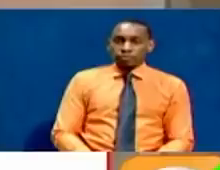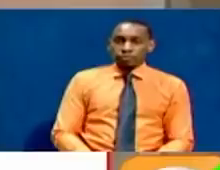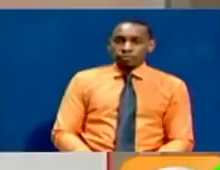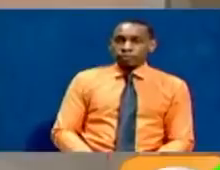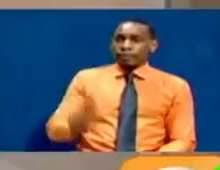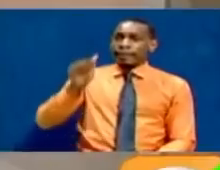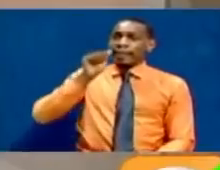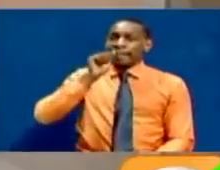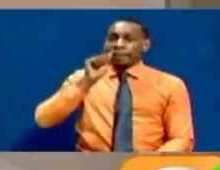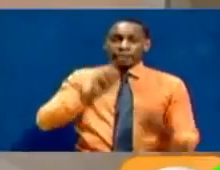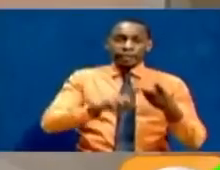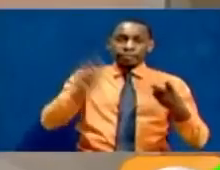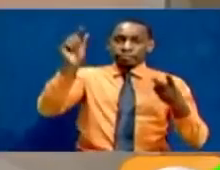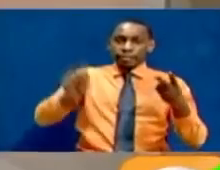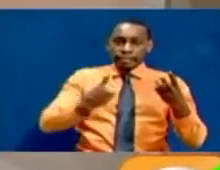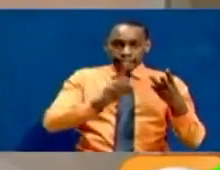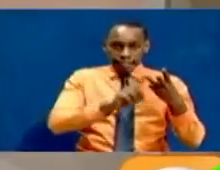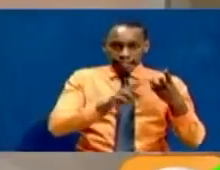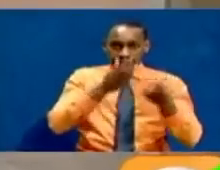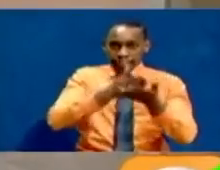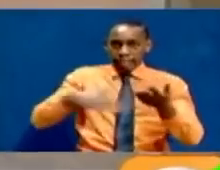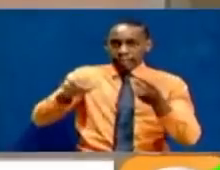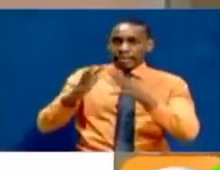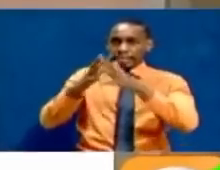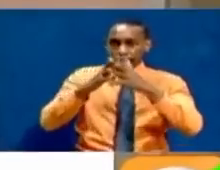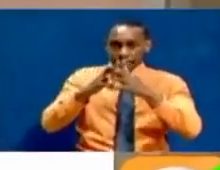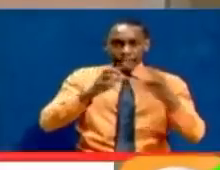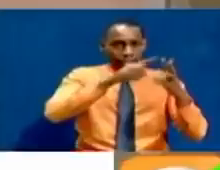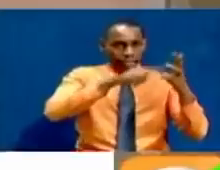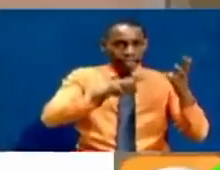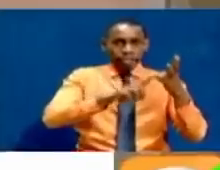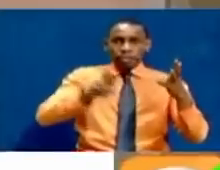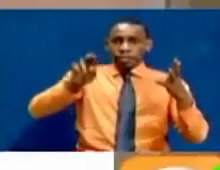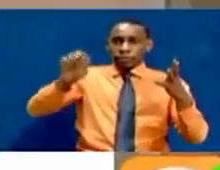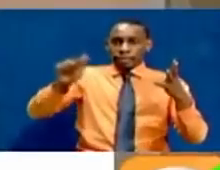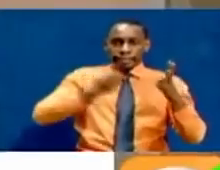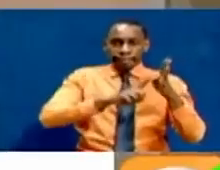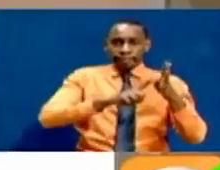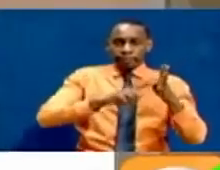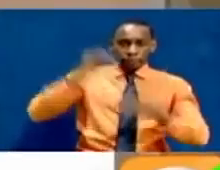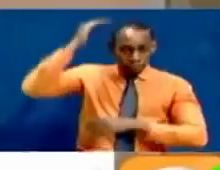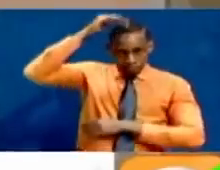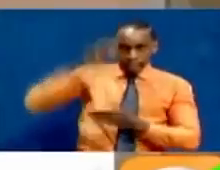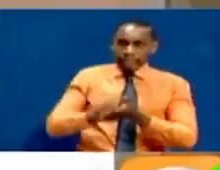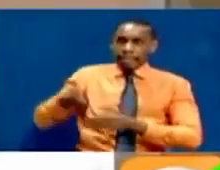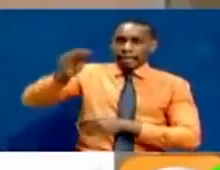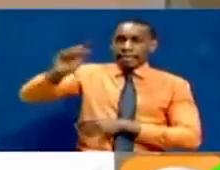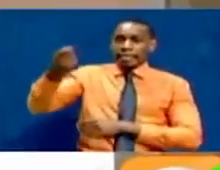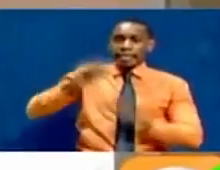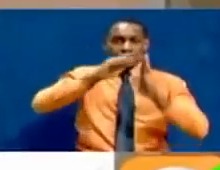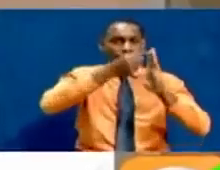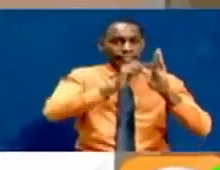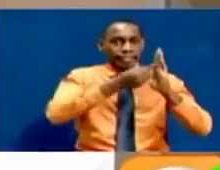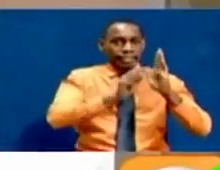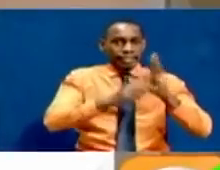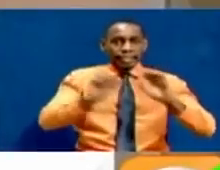The United Kingdom, Italy, and parts of the USA, UAE, and Qatar have been added to Kenya's